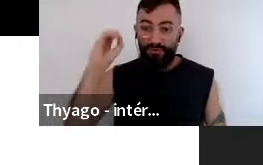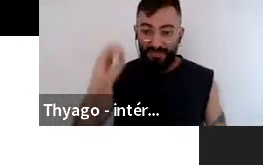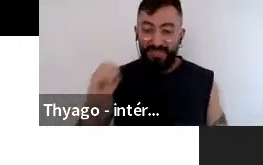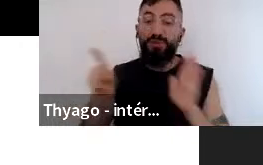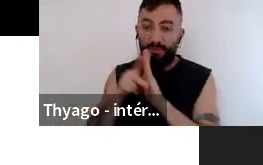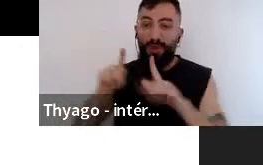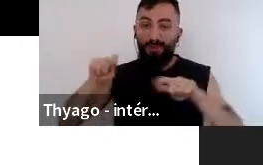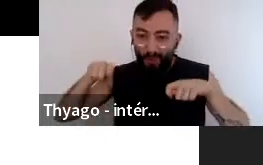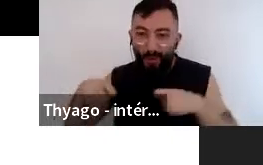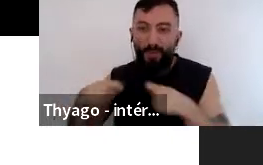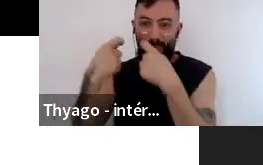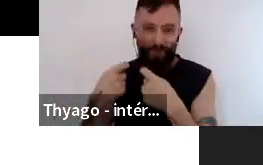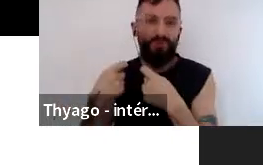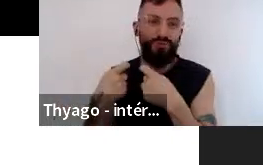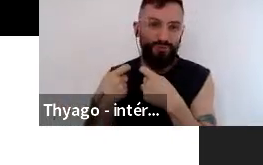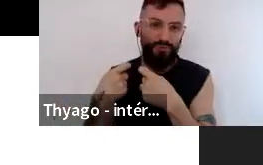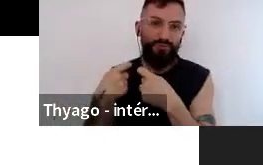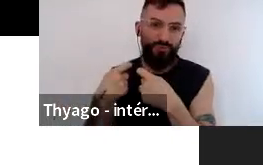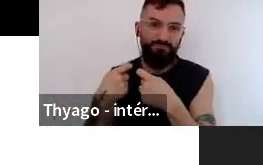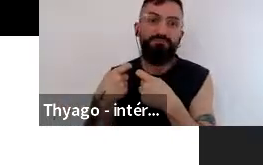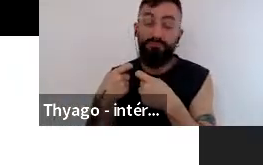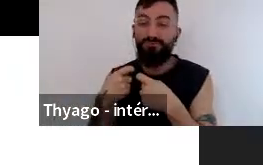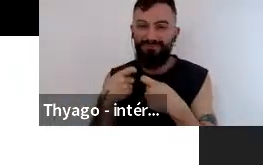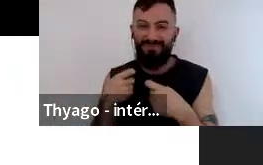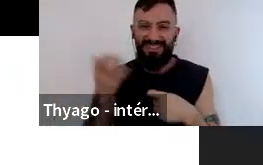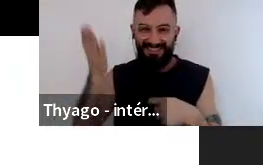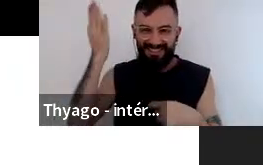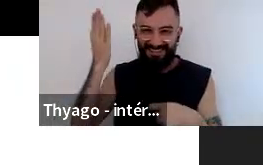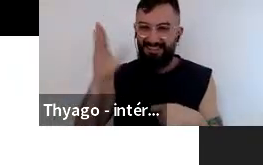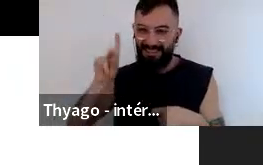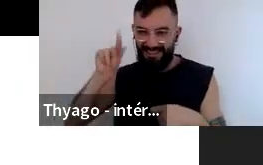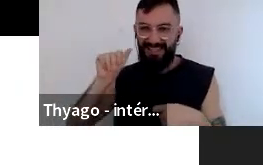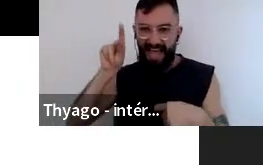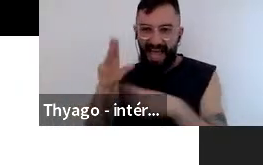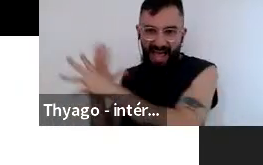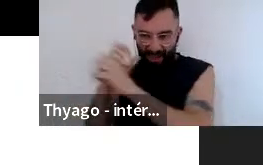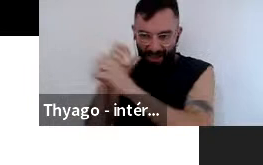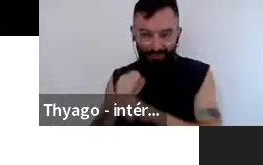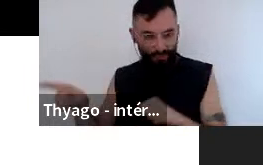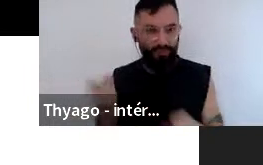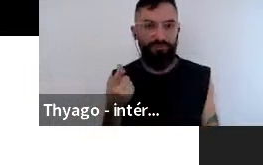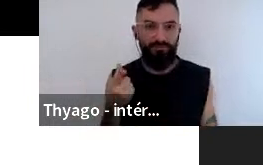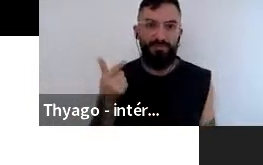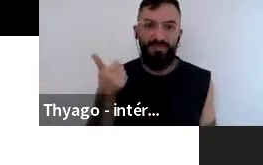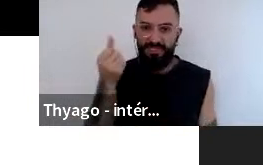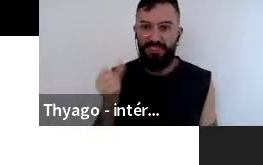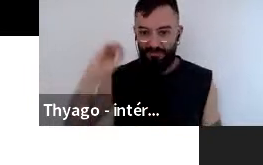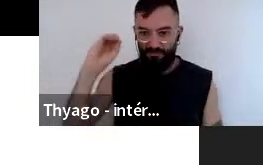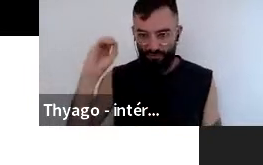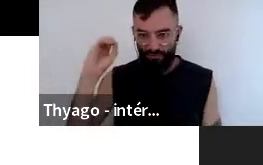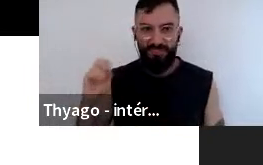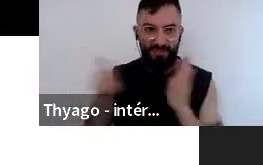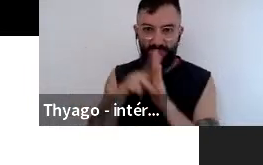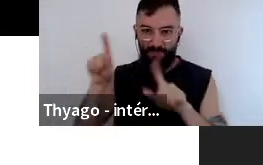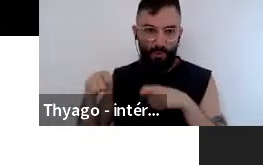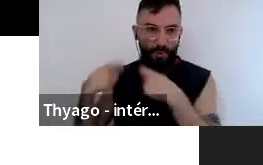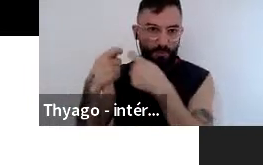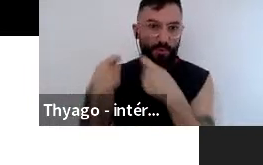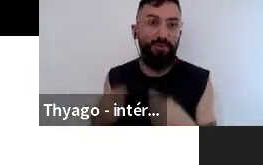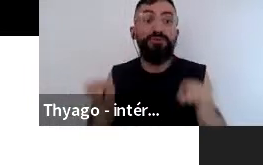correspond to 16% of our data set. And